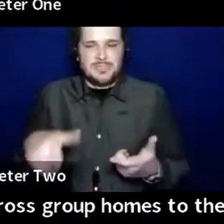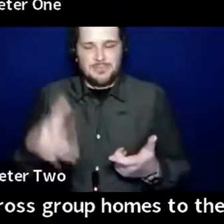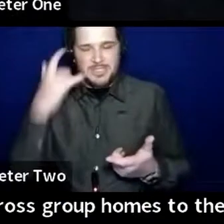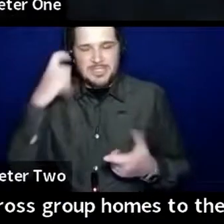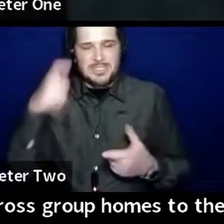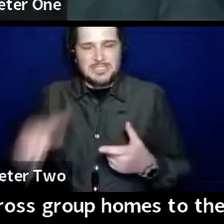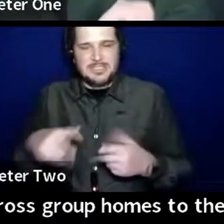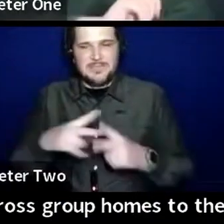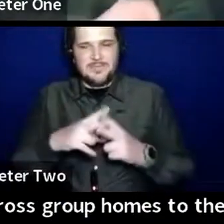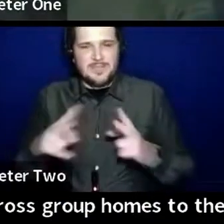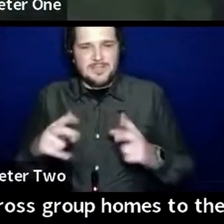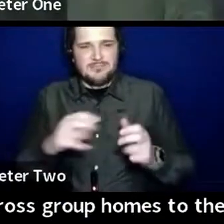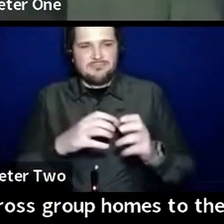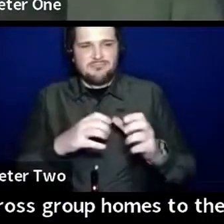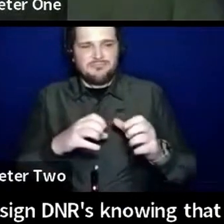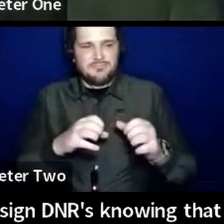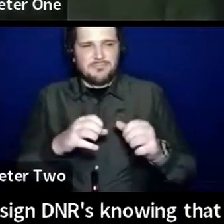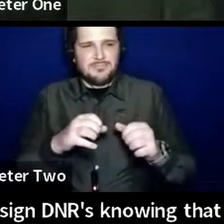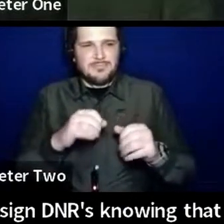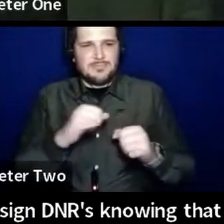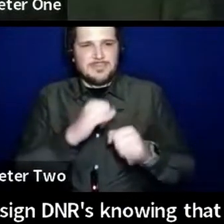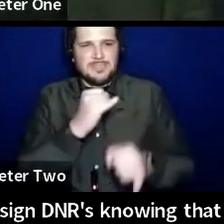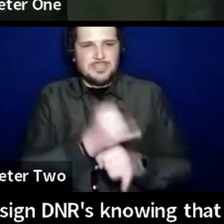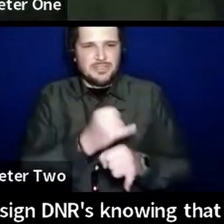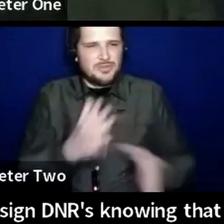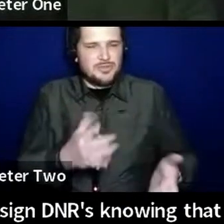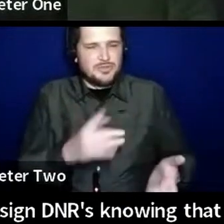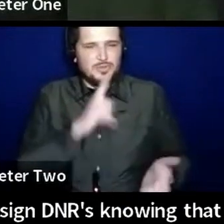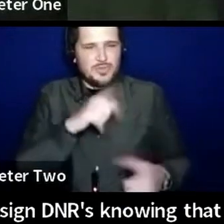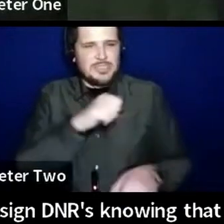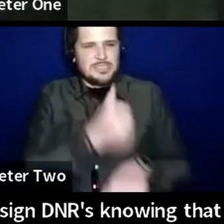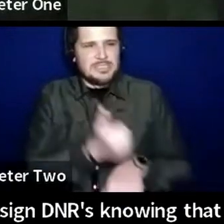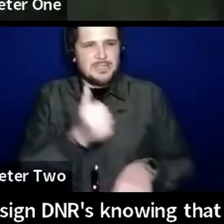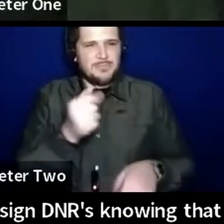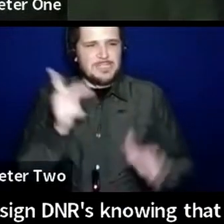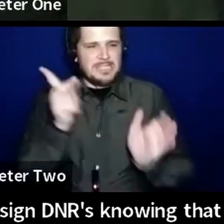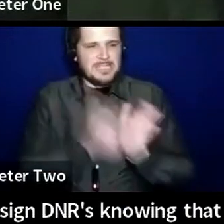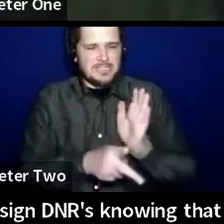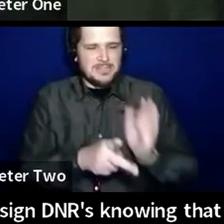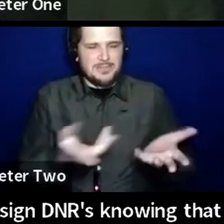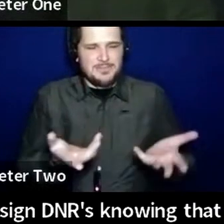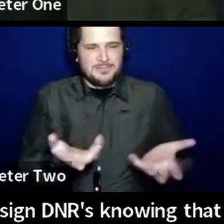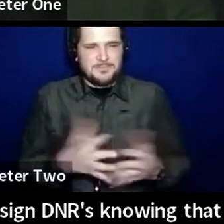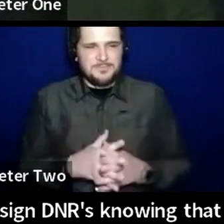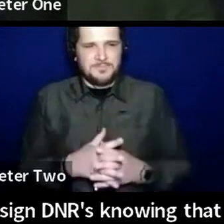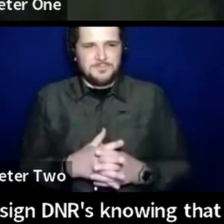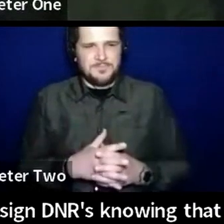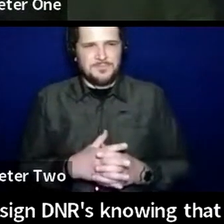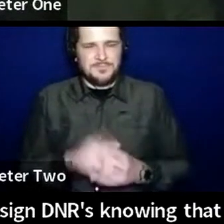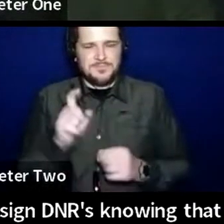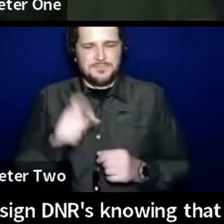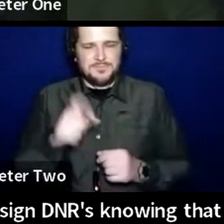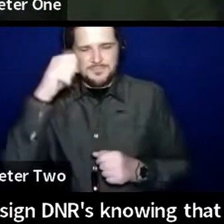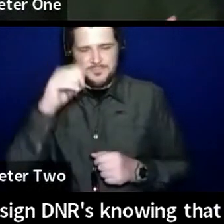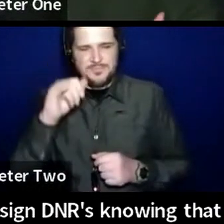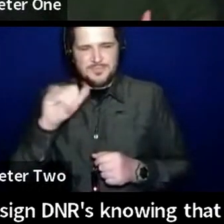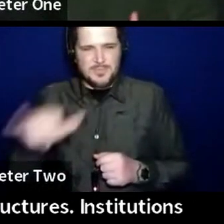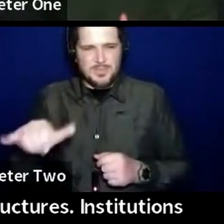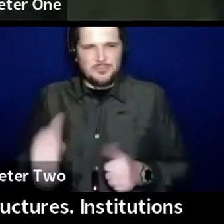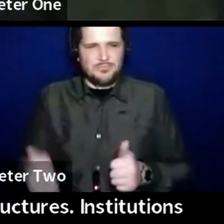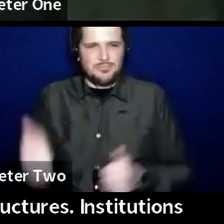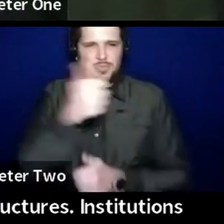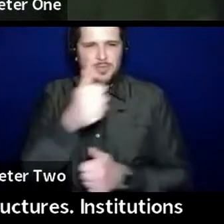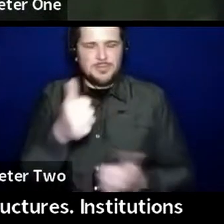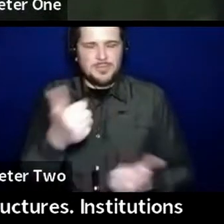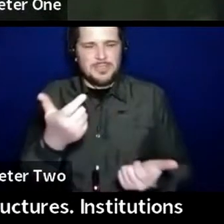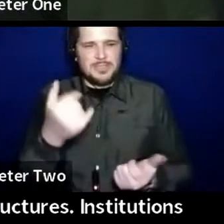And so, I mean, institutions really are just set up to kill, and that's what we have to remember as their primary function. It's